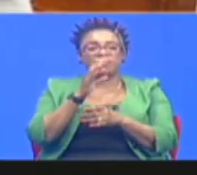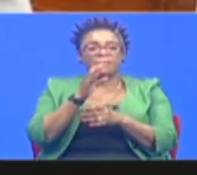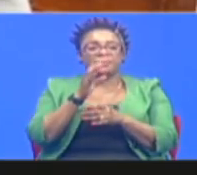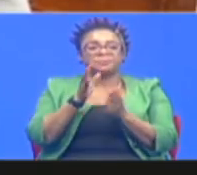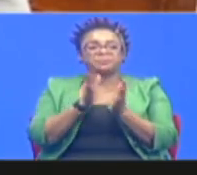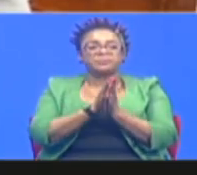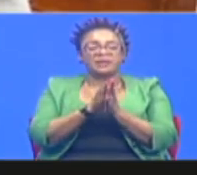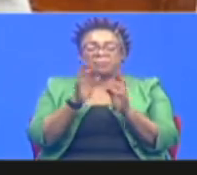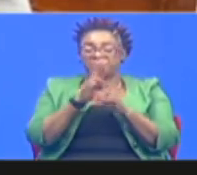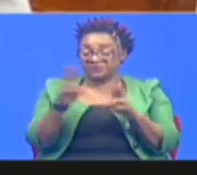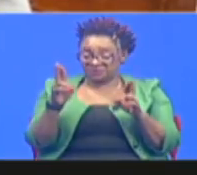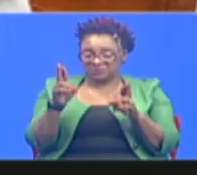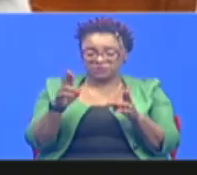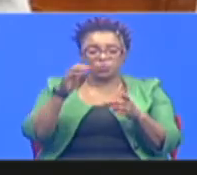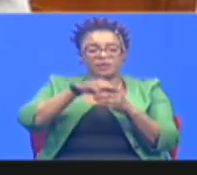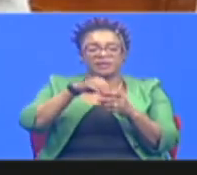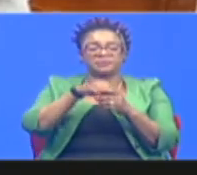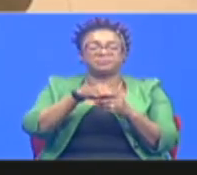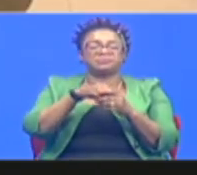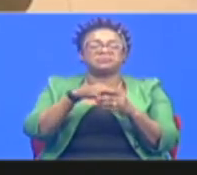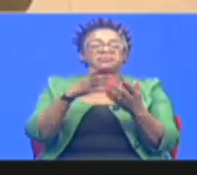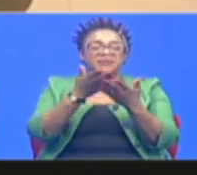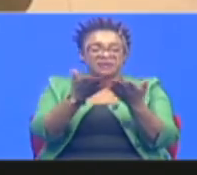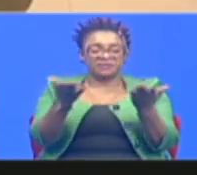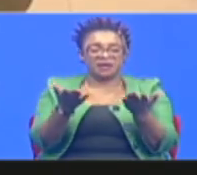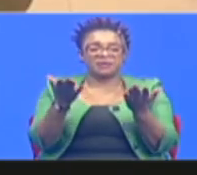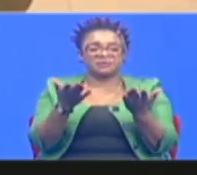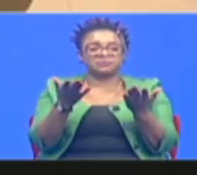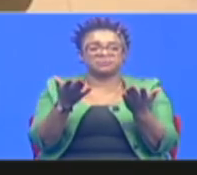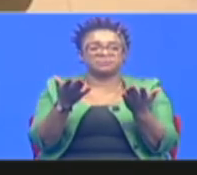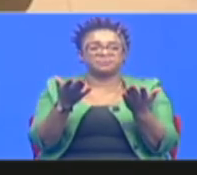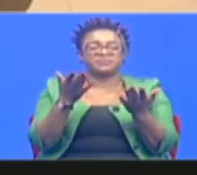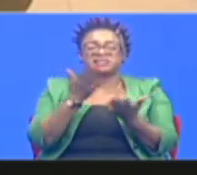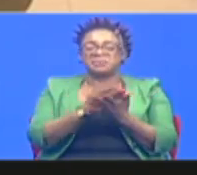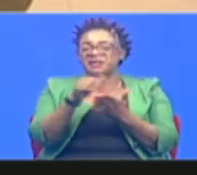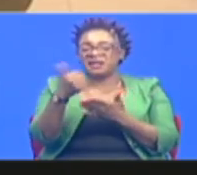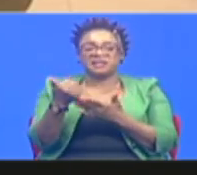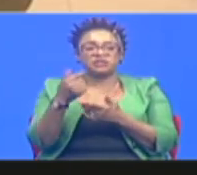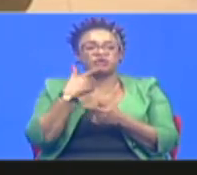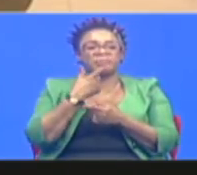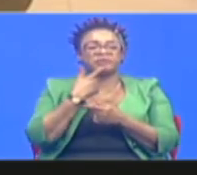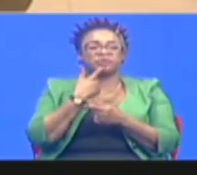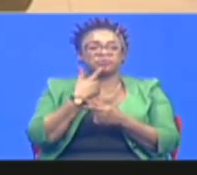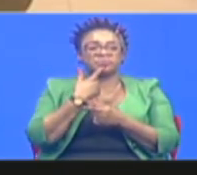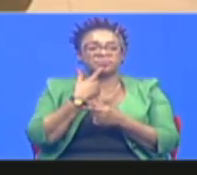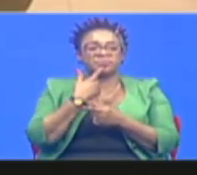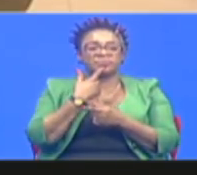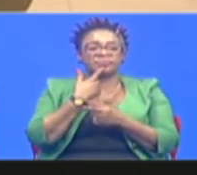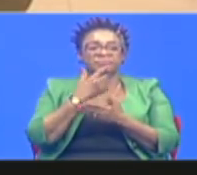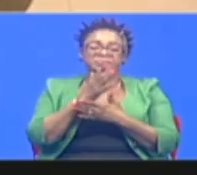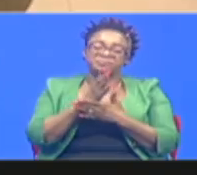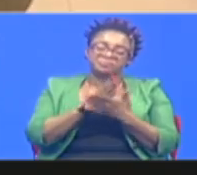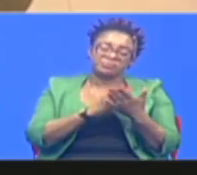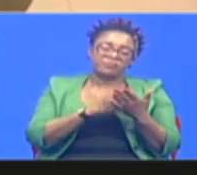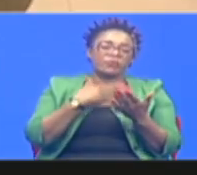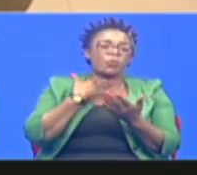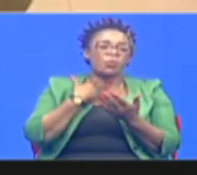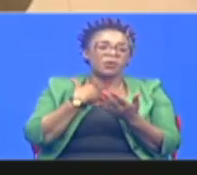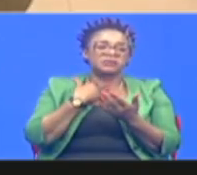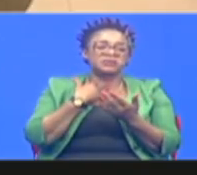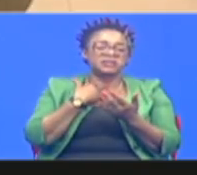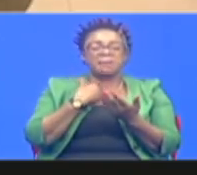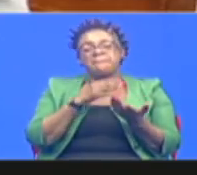within the reach of our homes. So at least water. And yes. Something else that, and you've mentioned it, some wished that you would